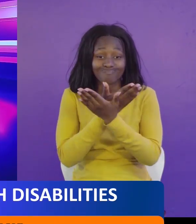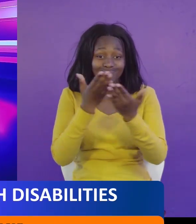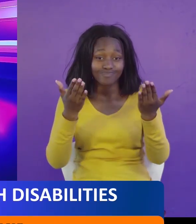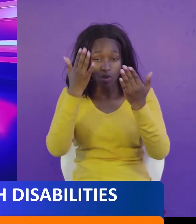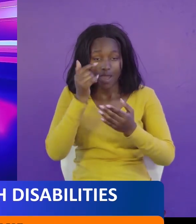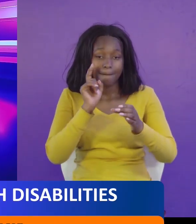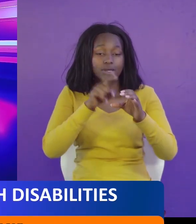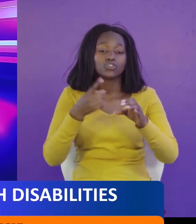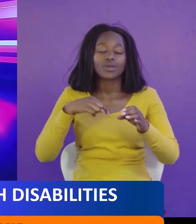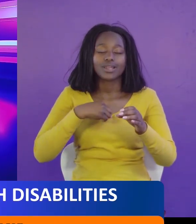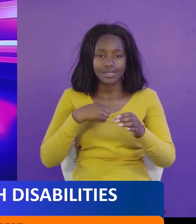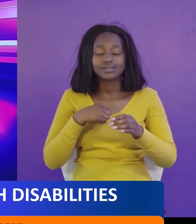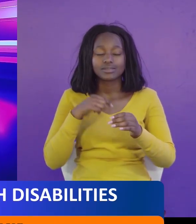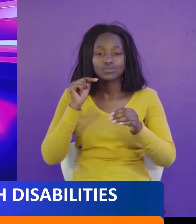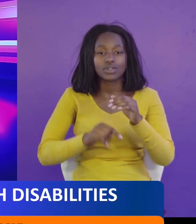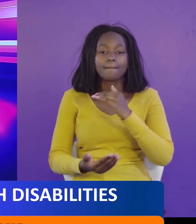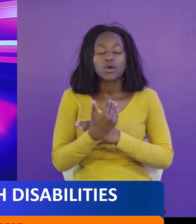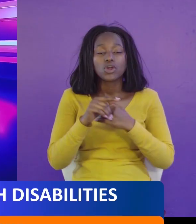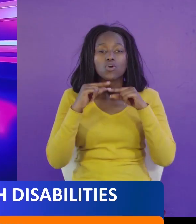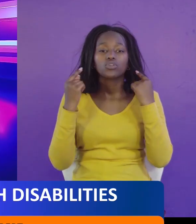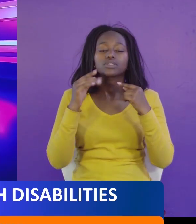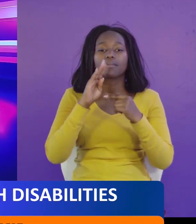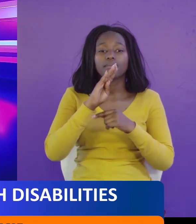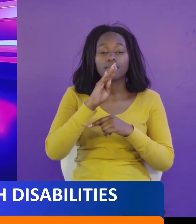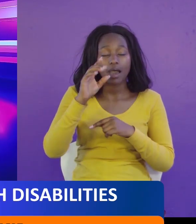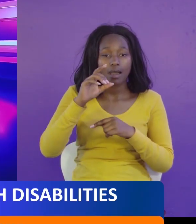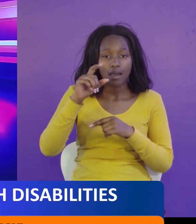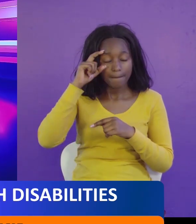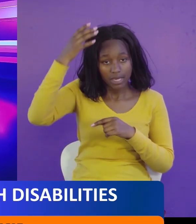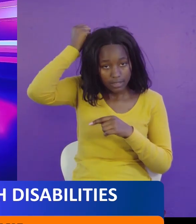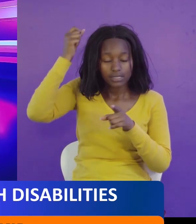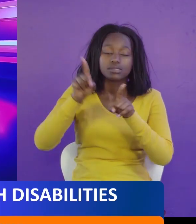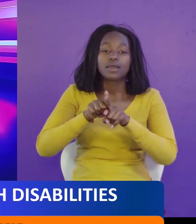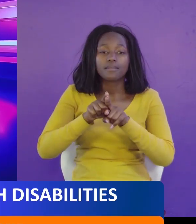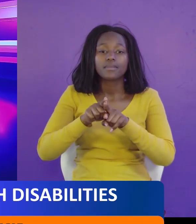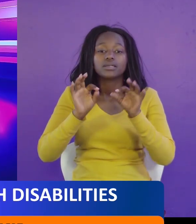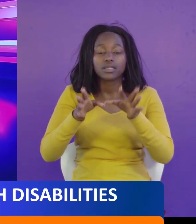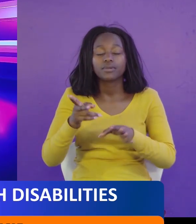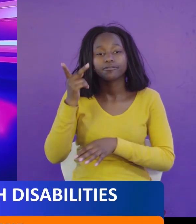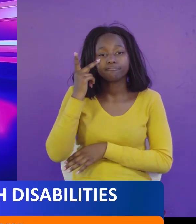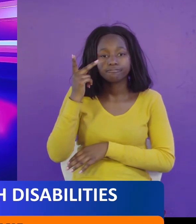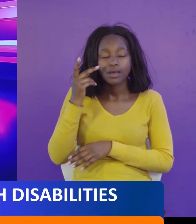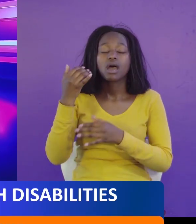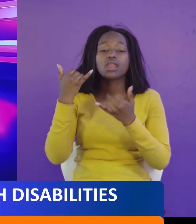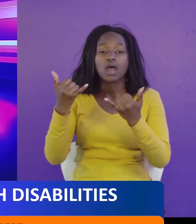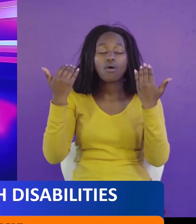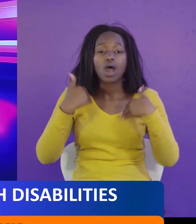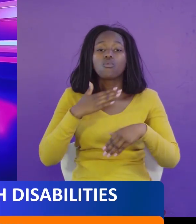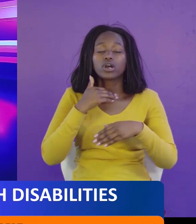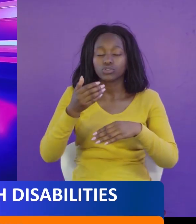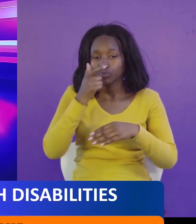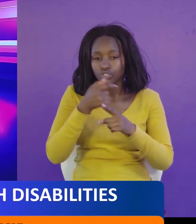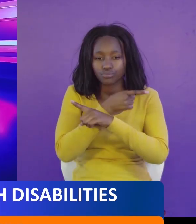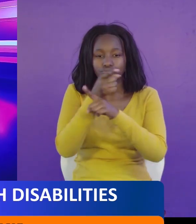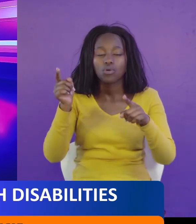this morning. I've been your host, Bill Clinton Odhiambo. My sign language interpreter has been Esther Kendi. And I want to wish you a good day today, and